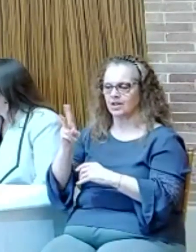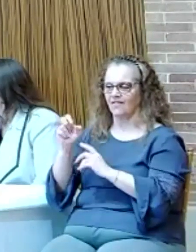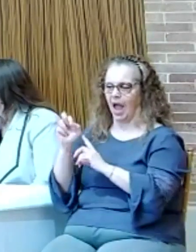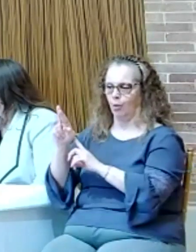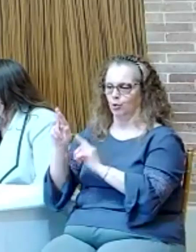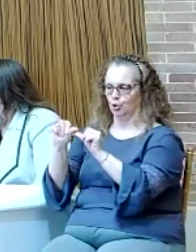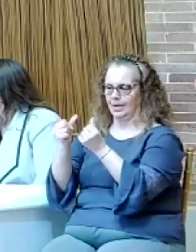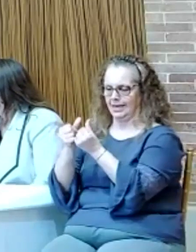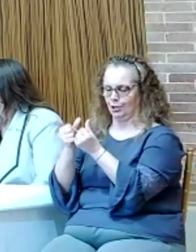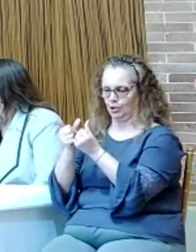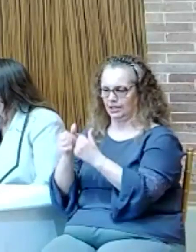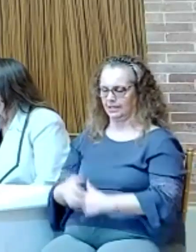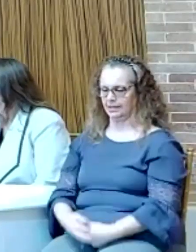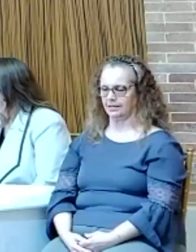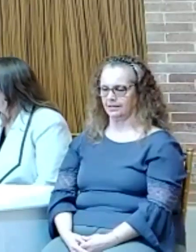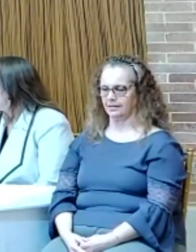go